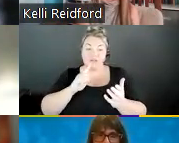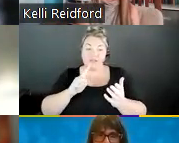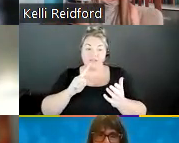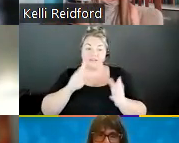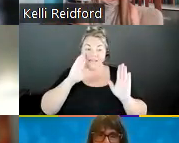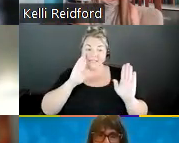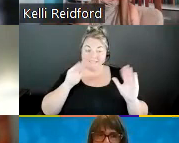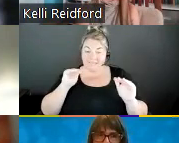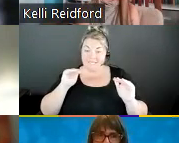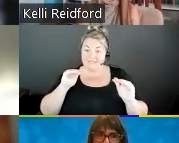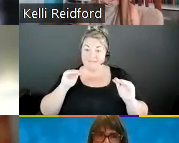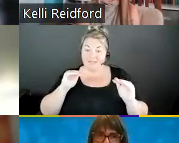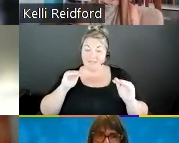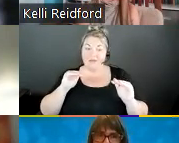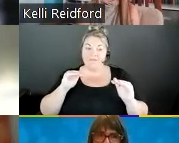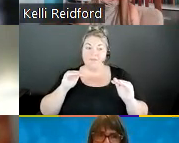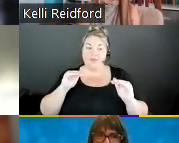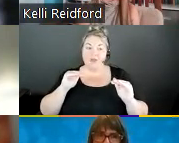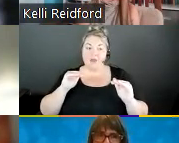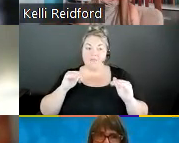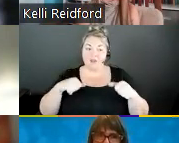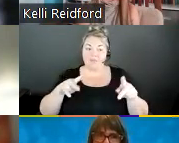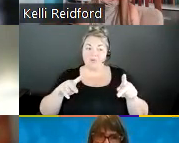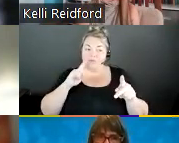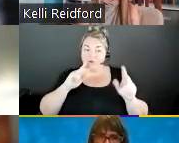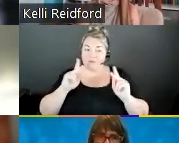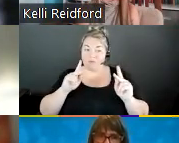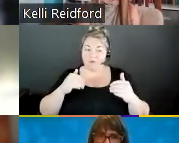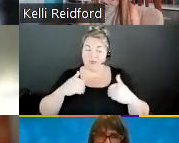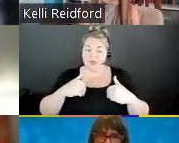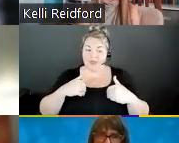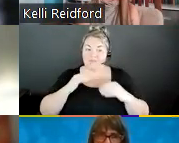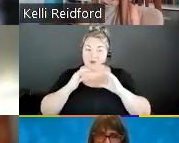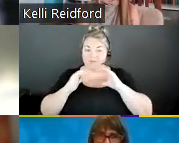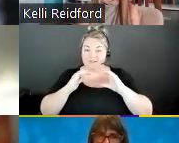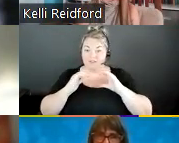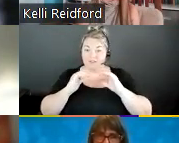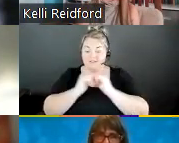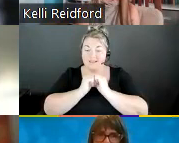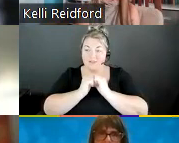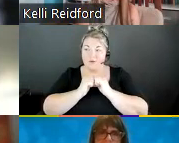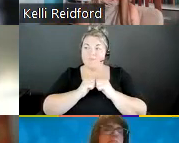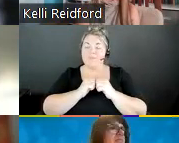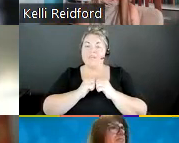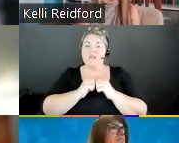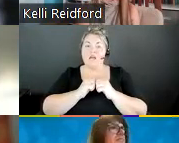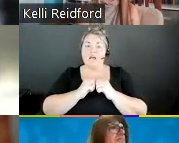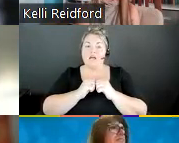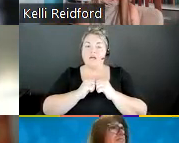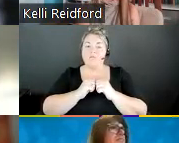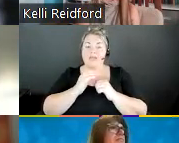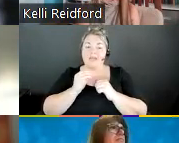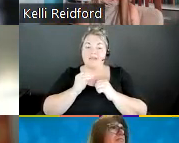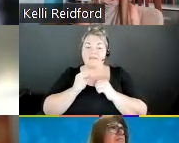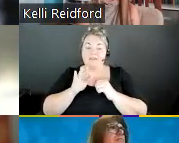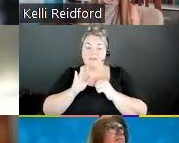intended to be one opportunity for people to have conversation together. And if